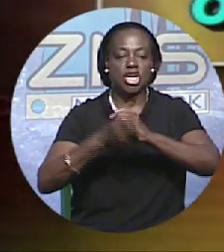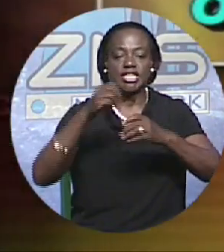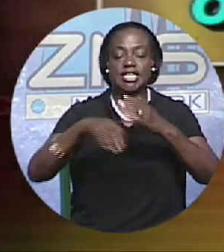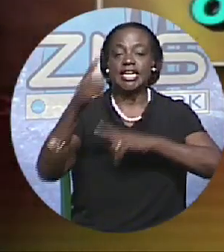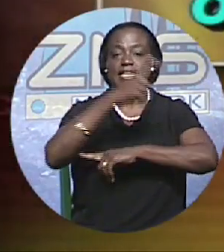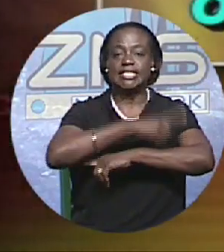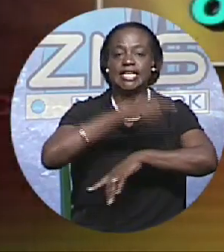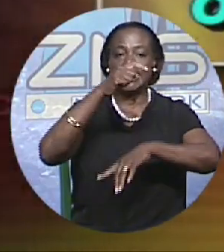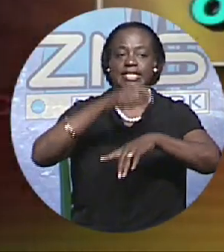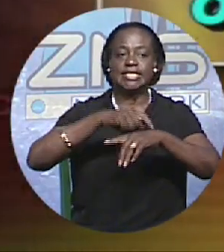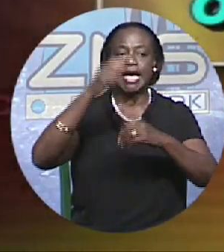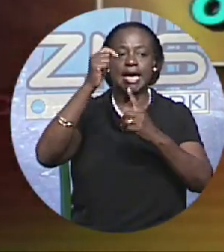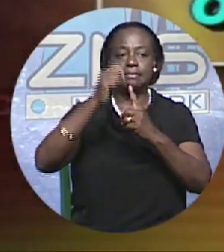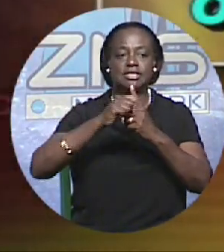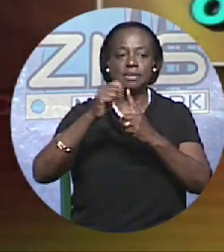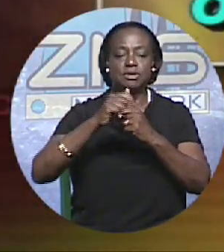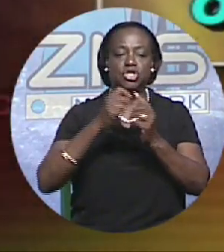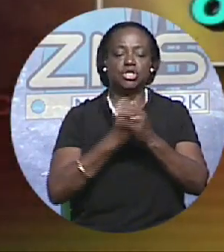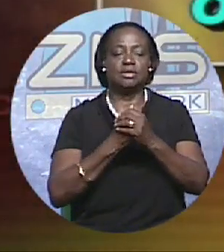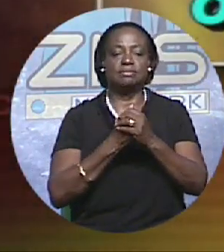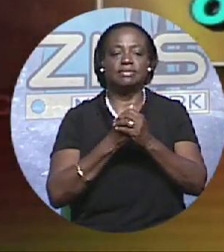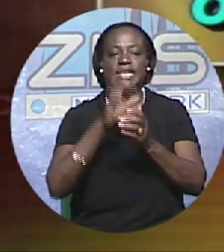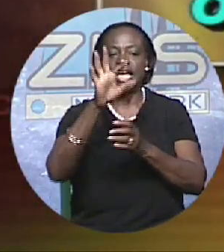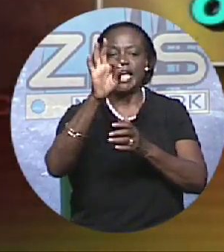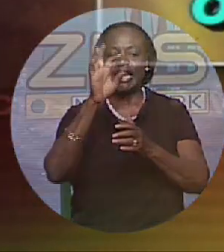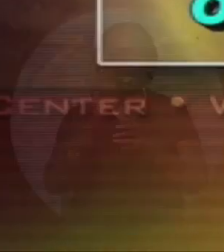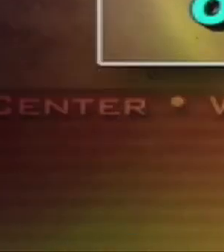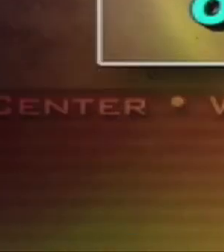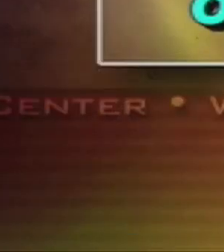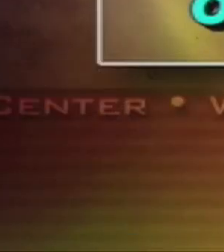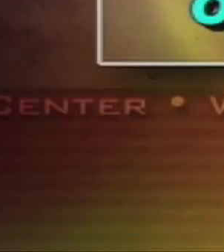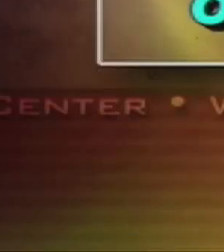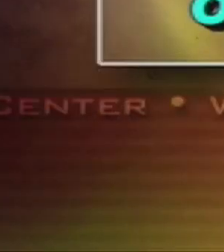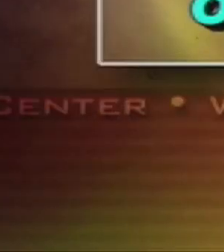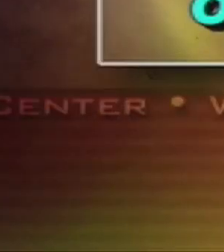in the low 90s right through the forecast period. And your low temperatures,